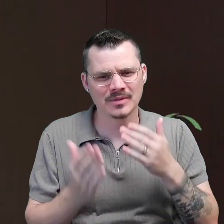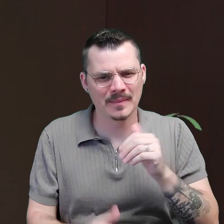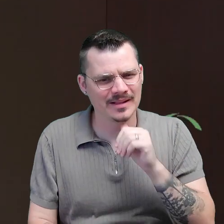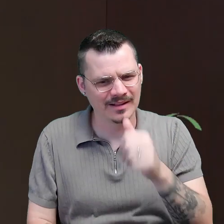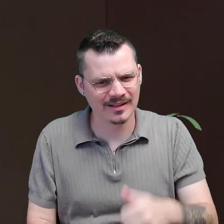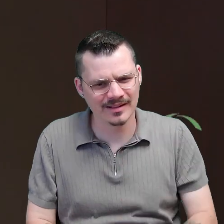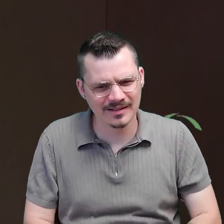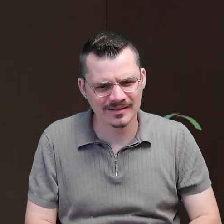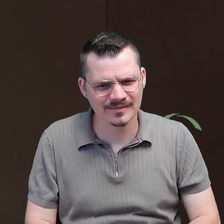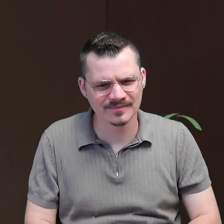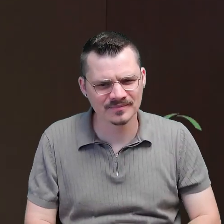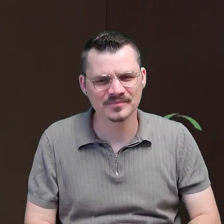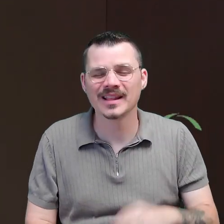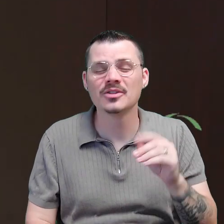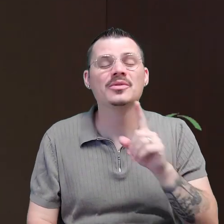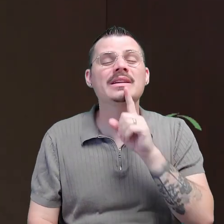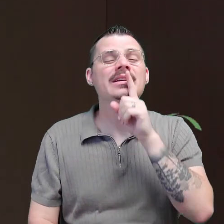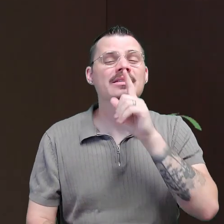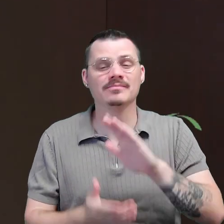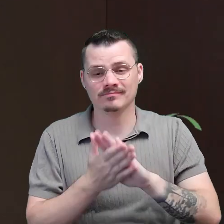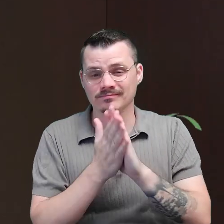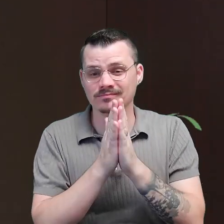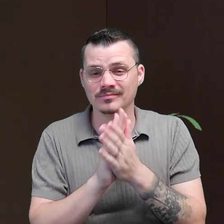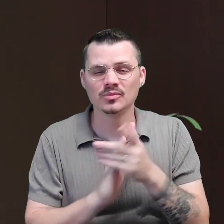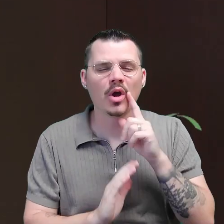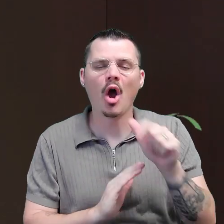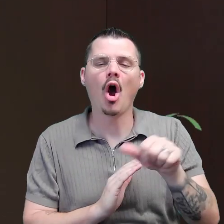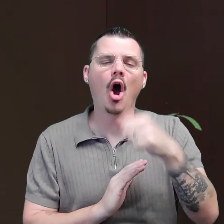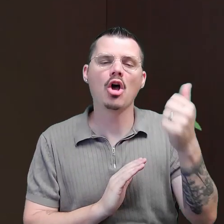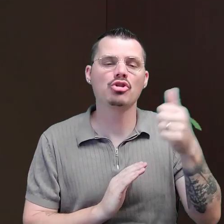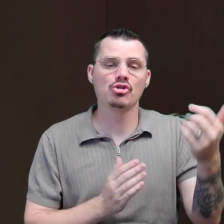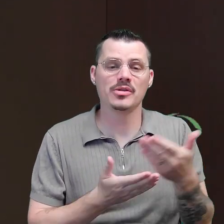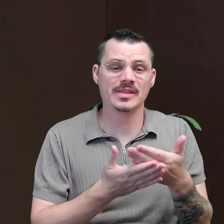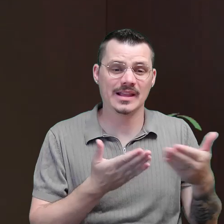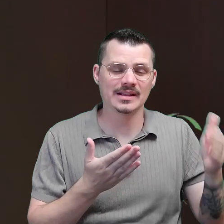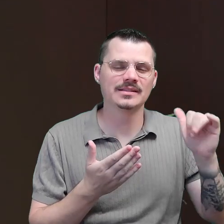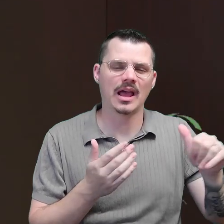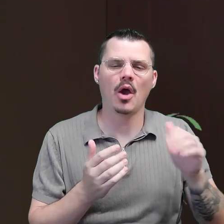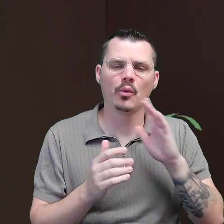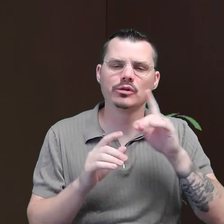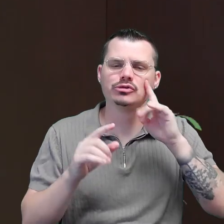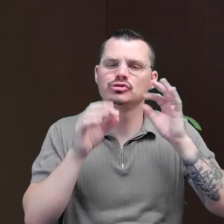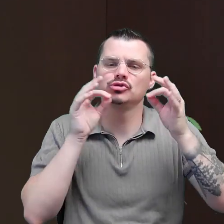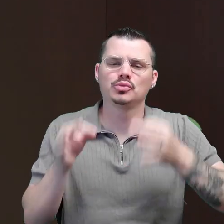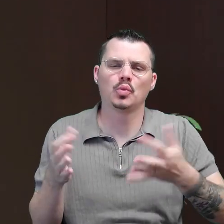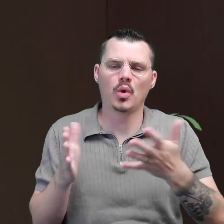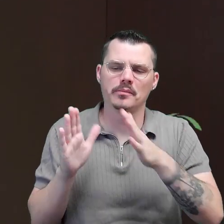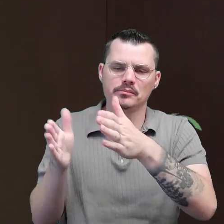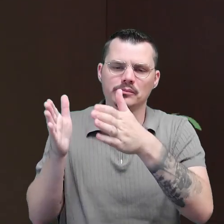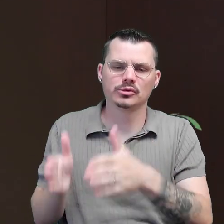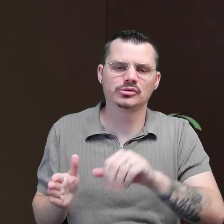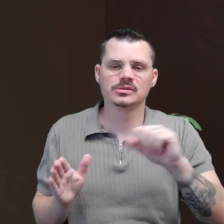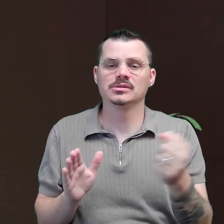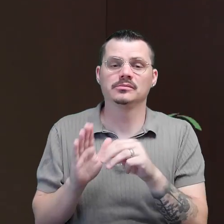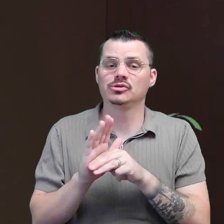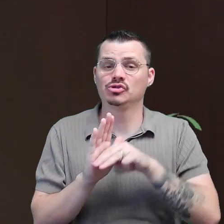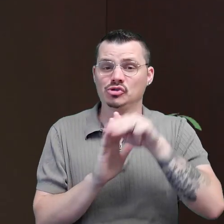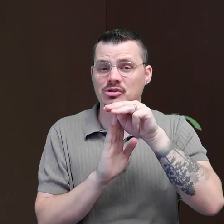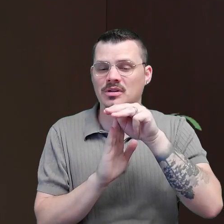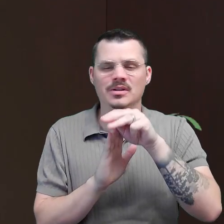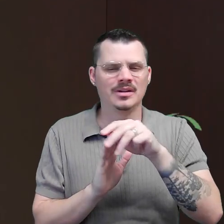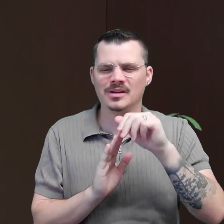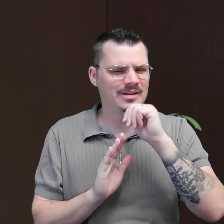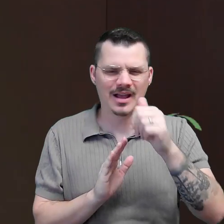Probably not, huh? And it turns out that it's other things that determine a person's maturity.